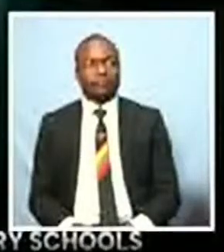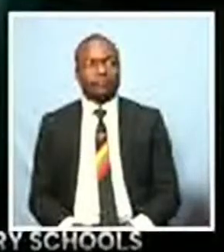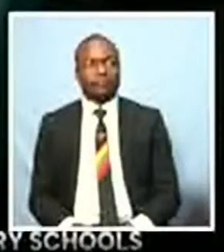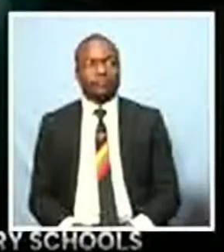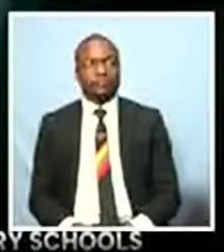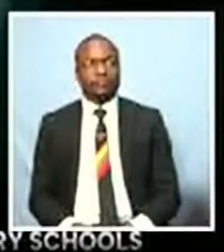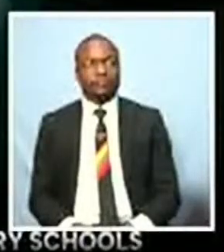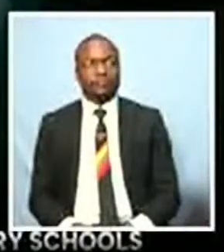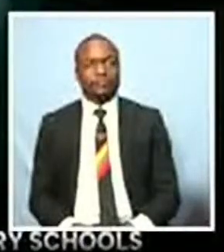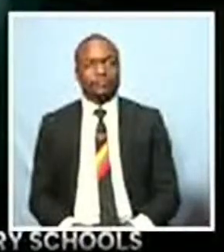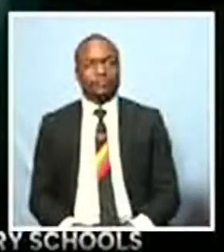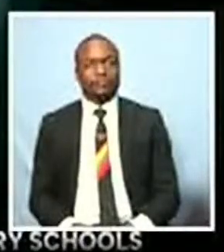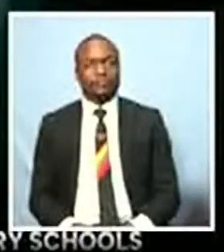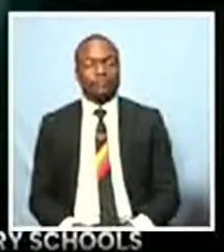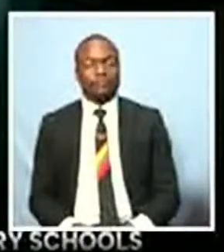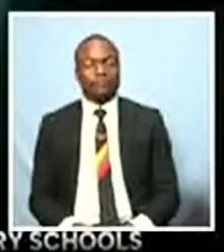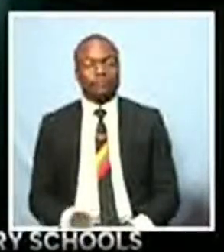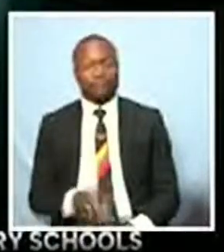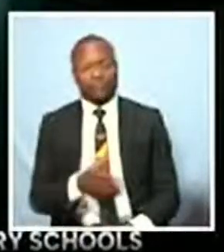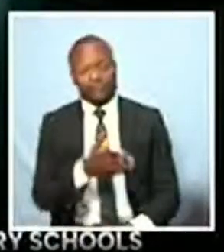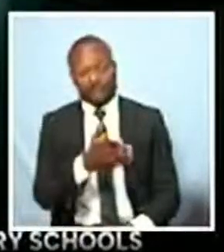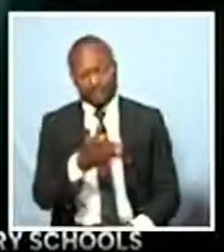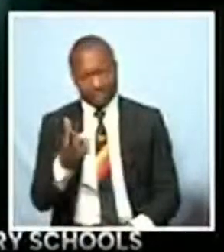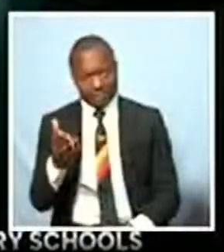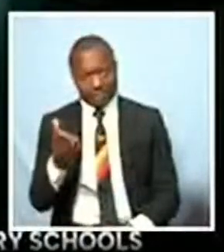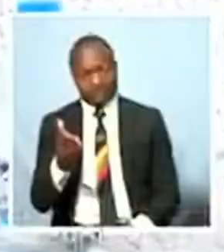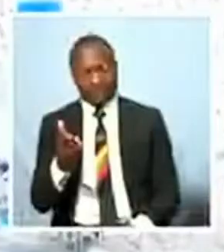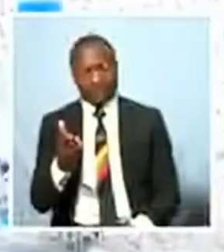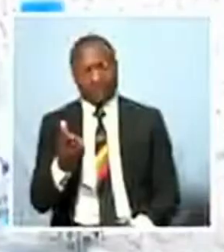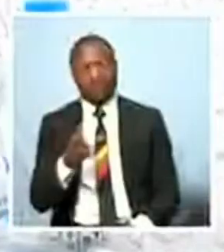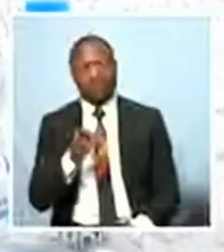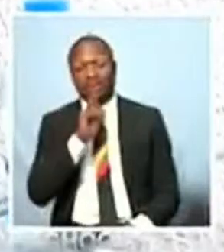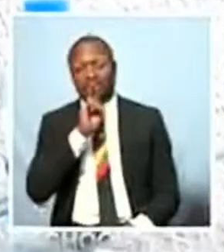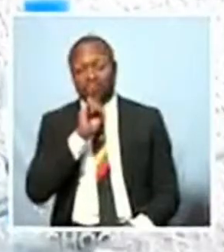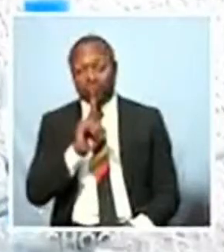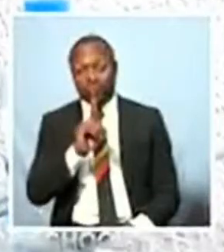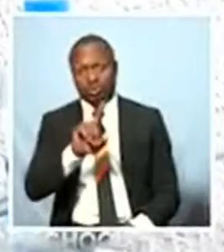Those are really reflective questions.